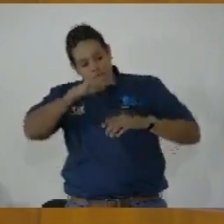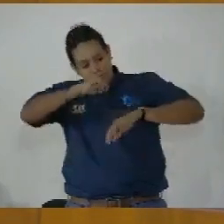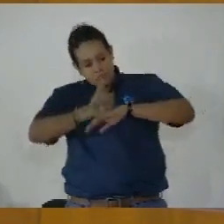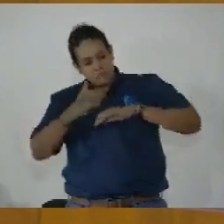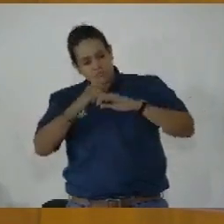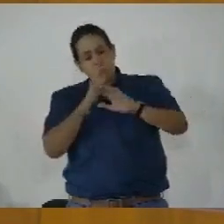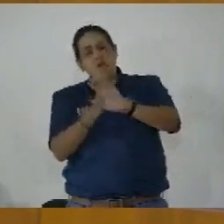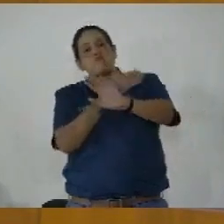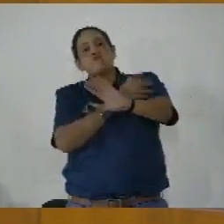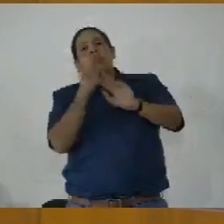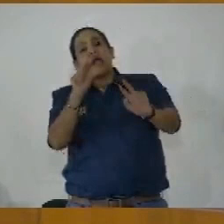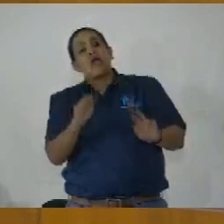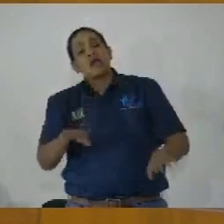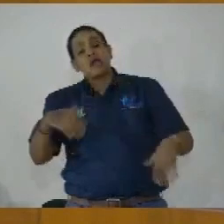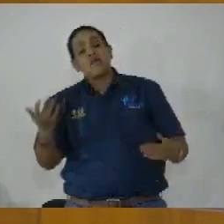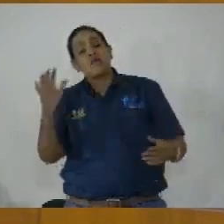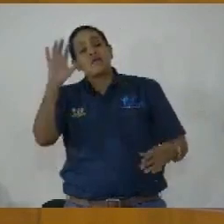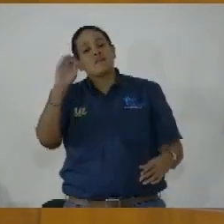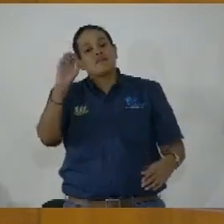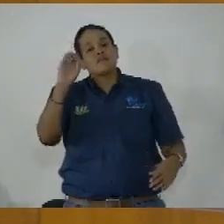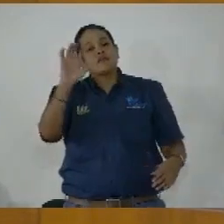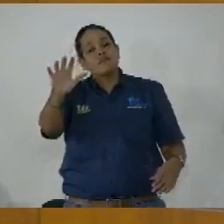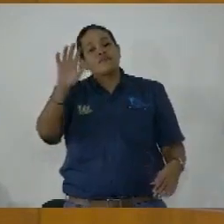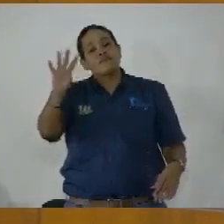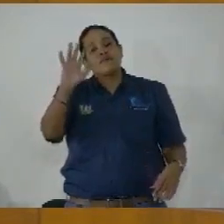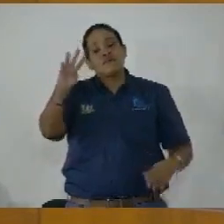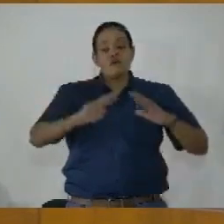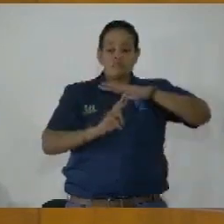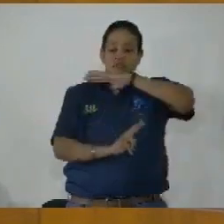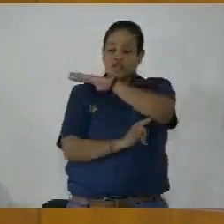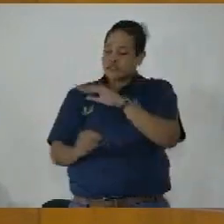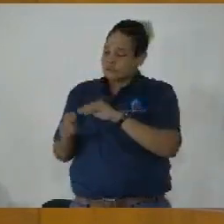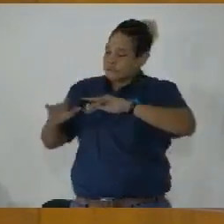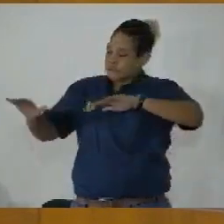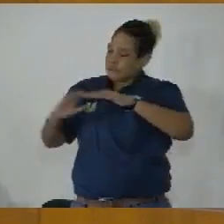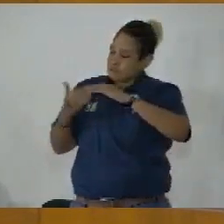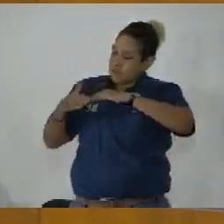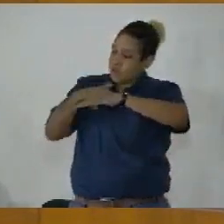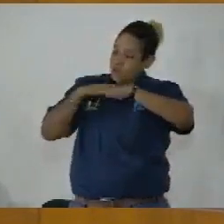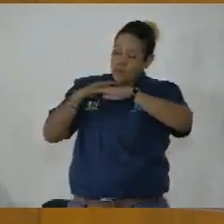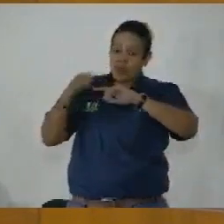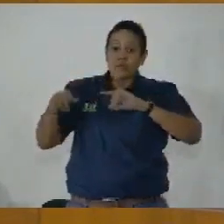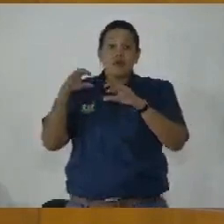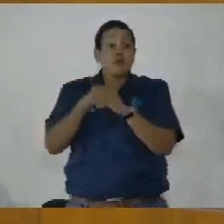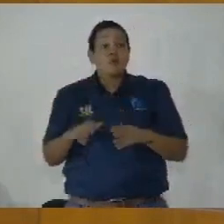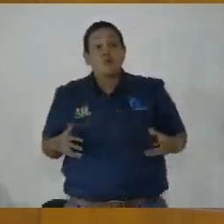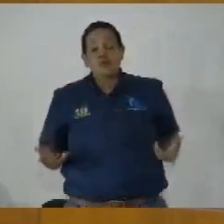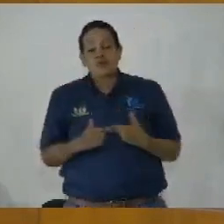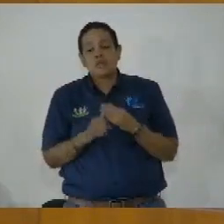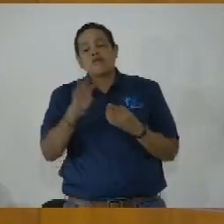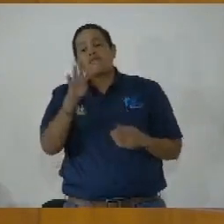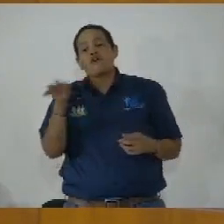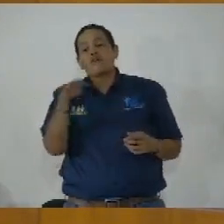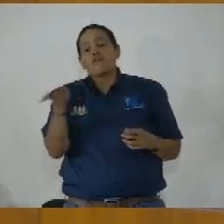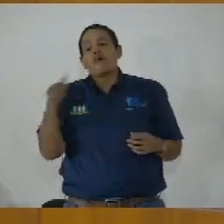and upgrading of 54 bridges across the island. This includes